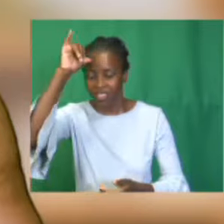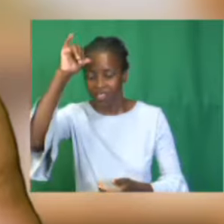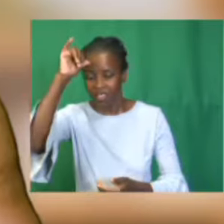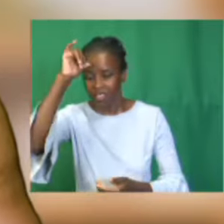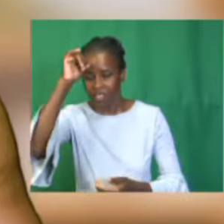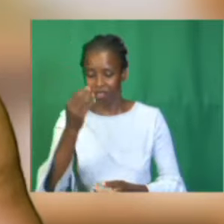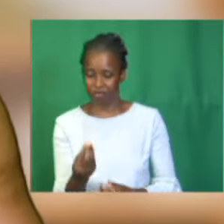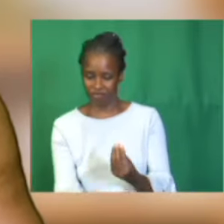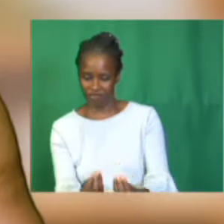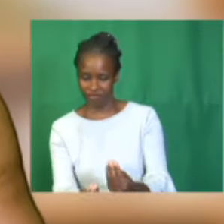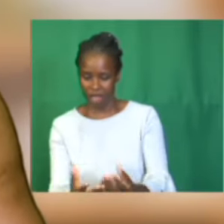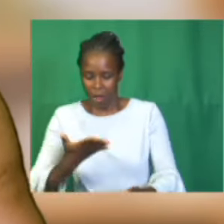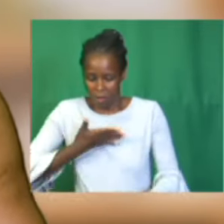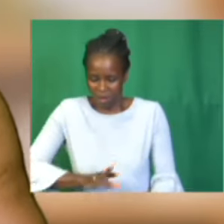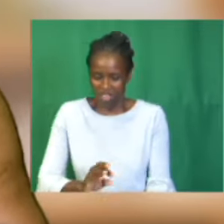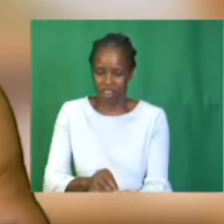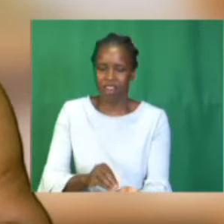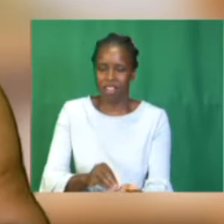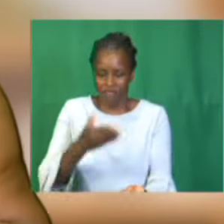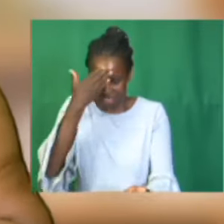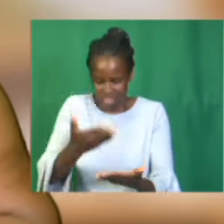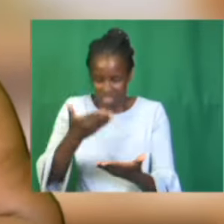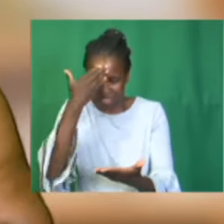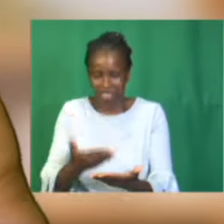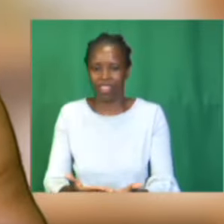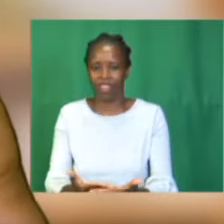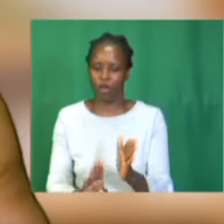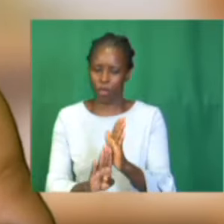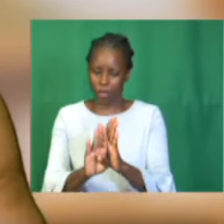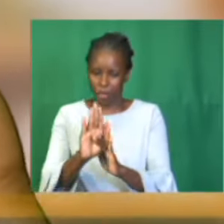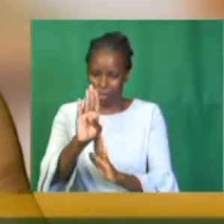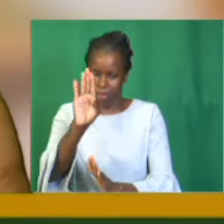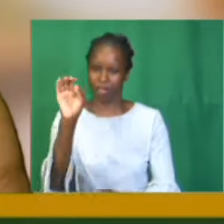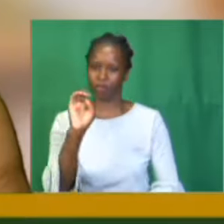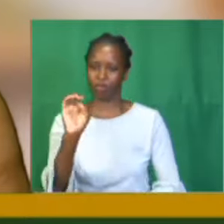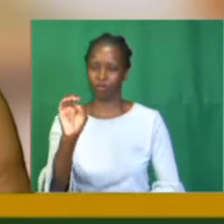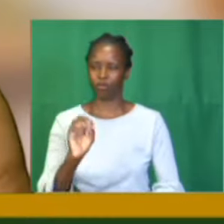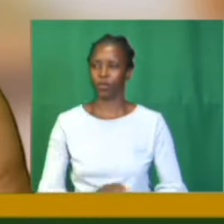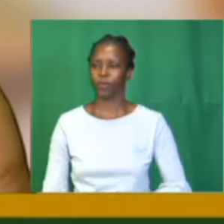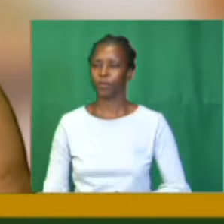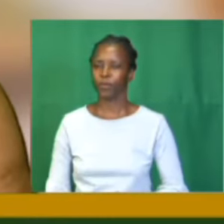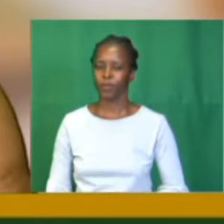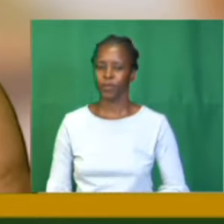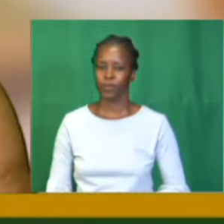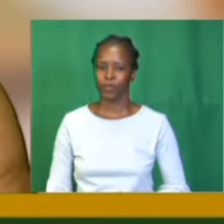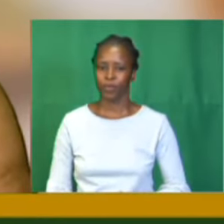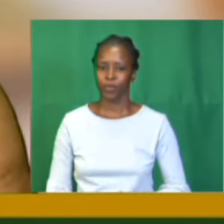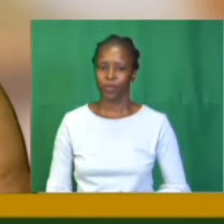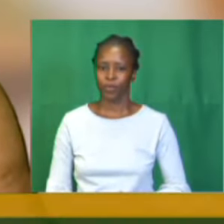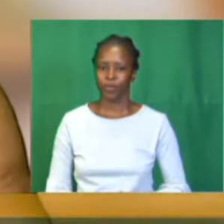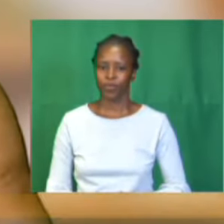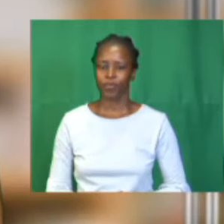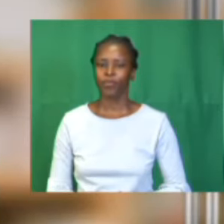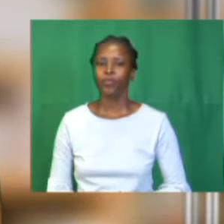learner must have when they are trying to develop in the learning of English language. Okay, thank you very